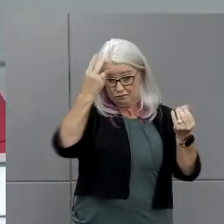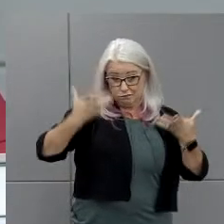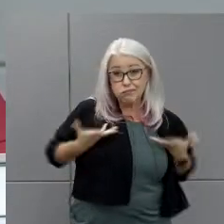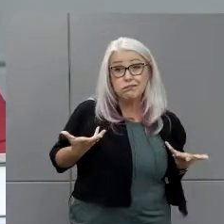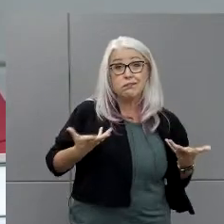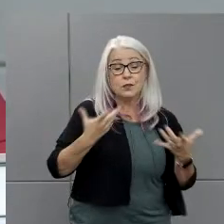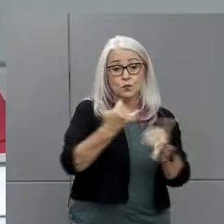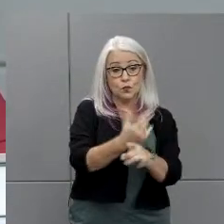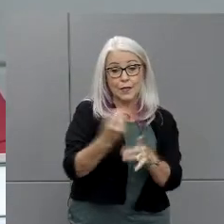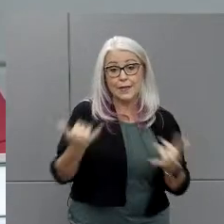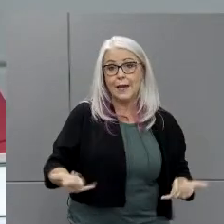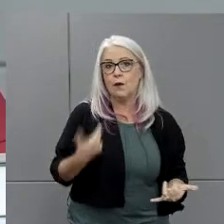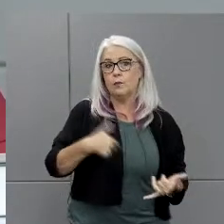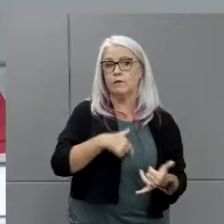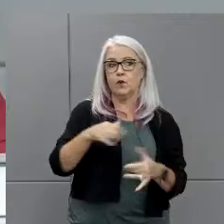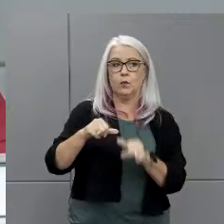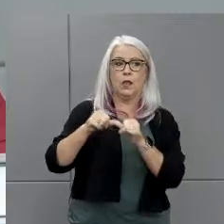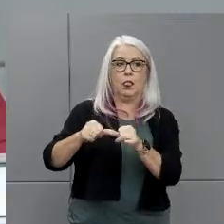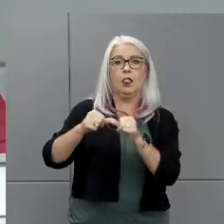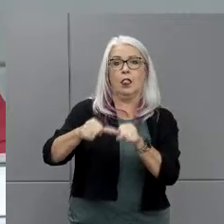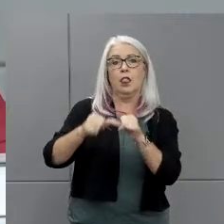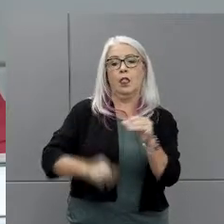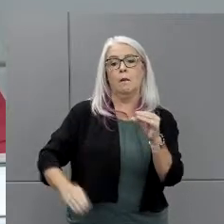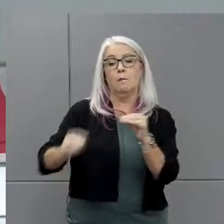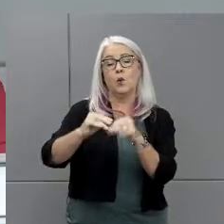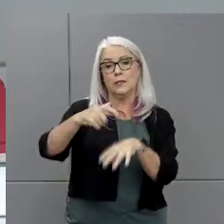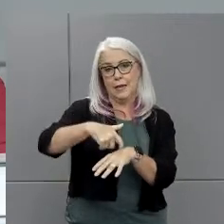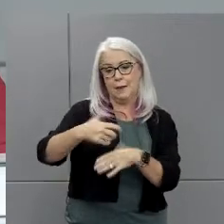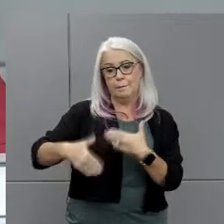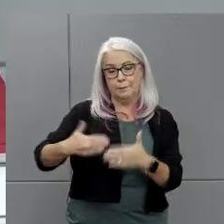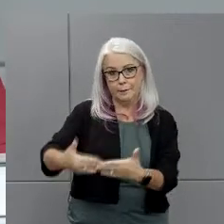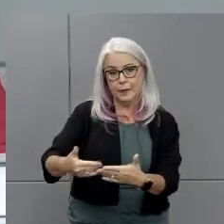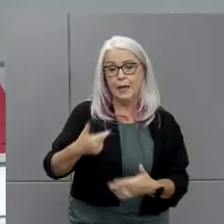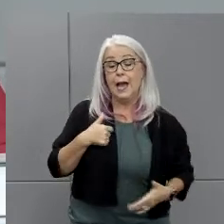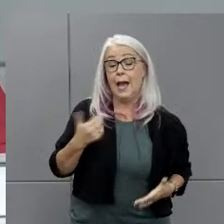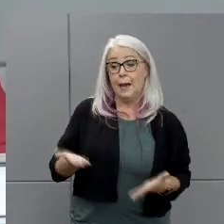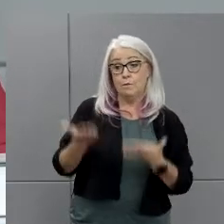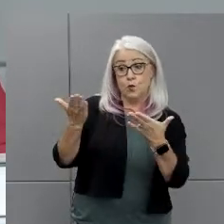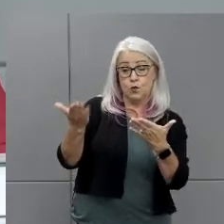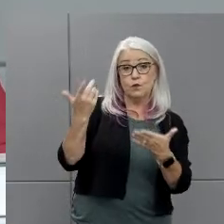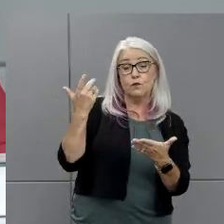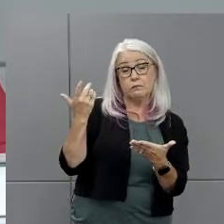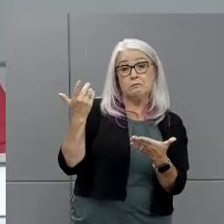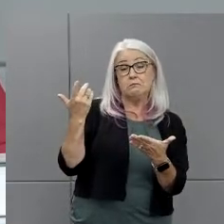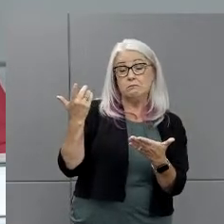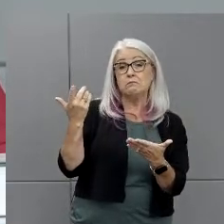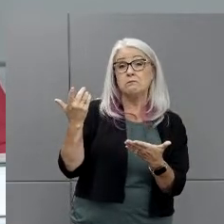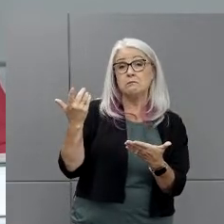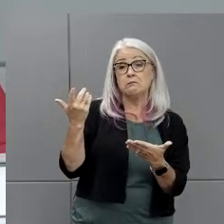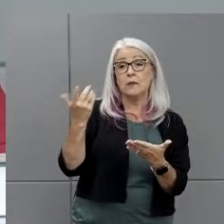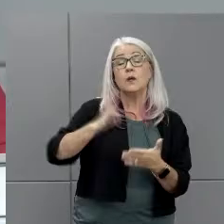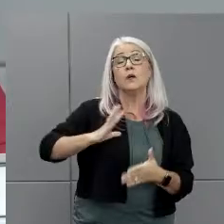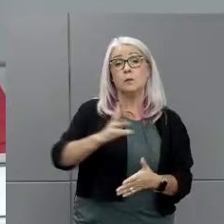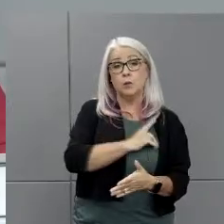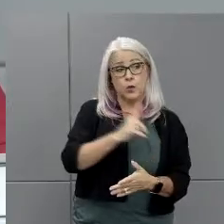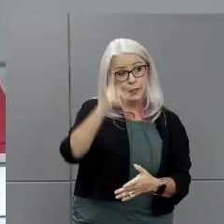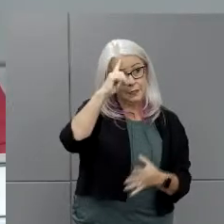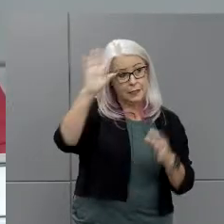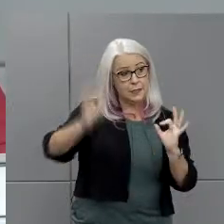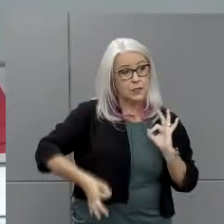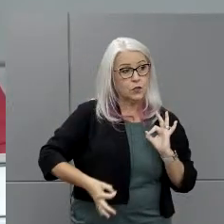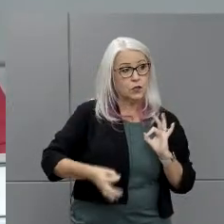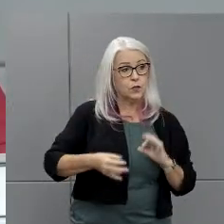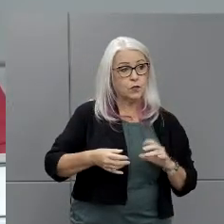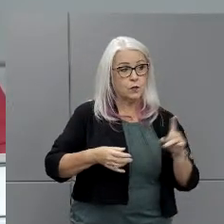any more time on this. So I move that the board's decision to extend the contract Point of offer order.